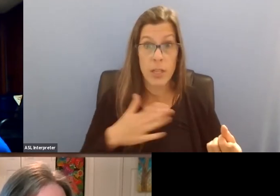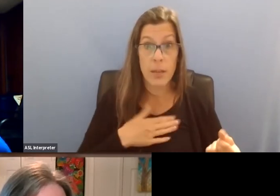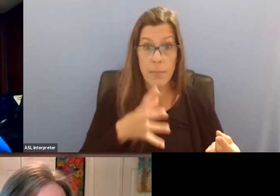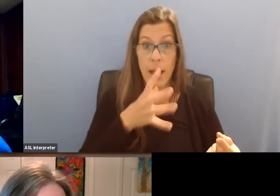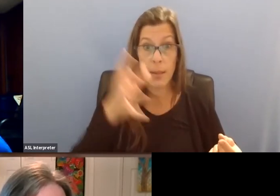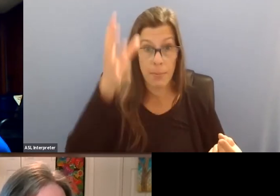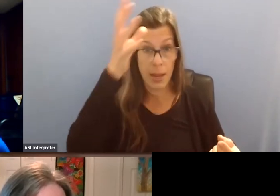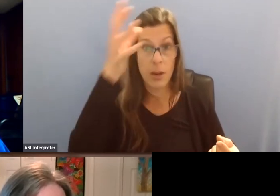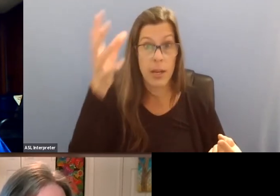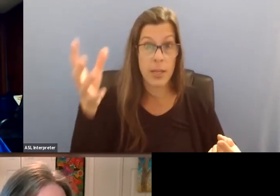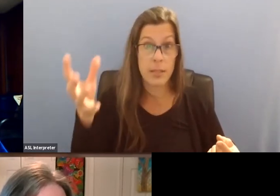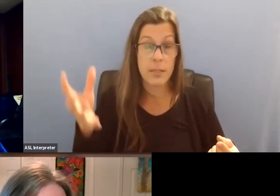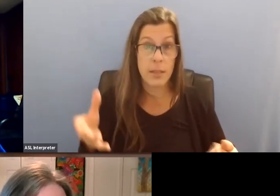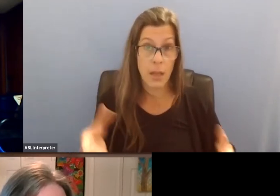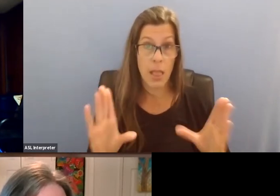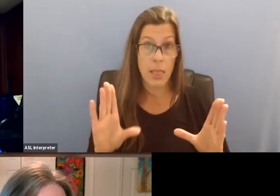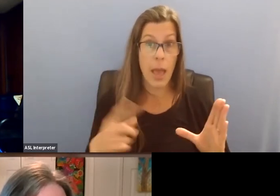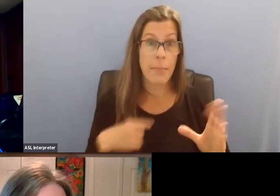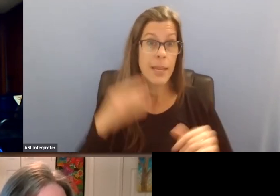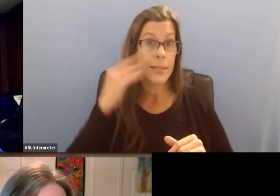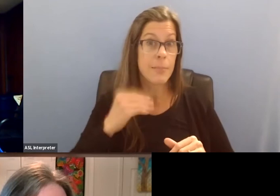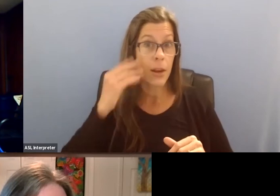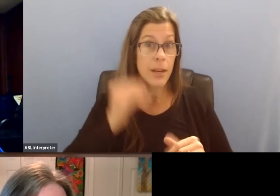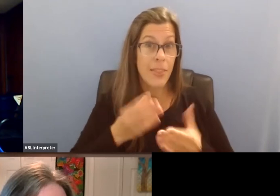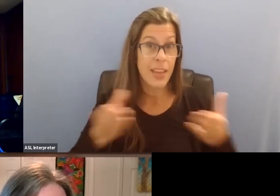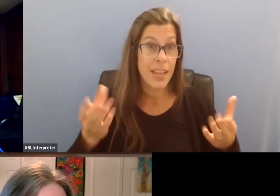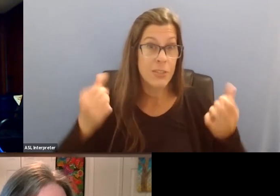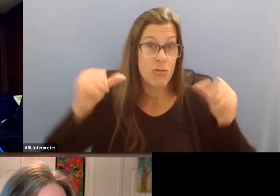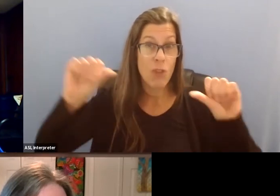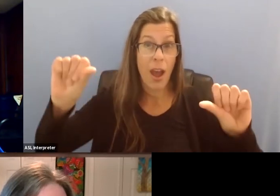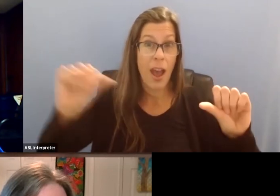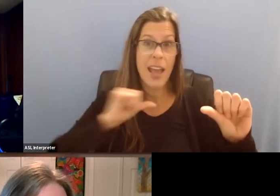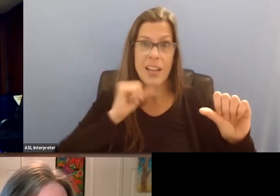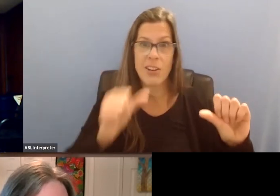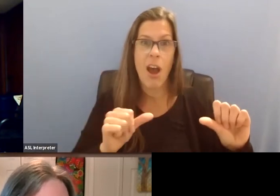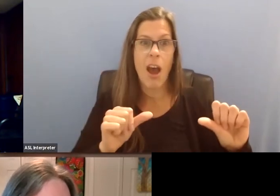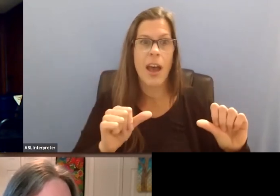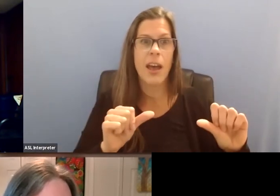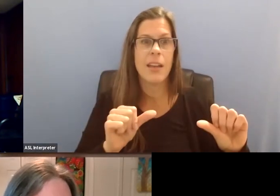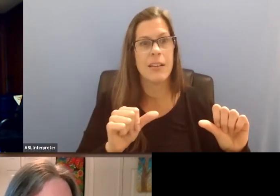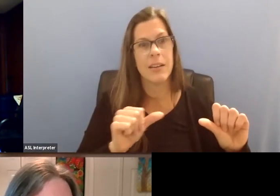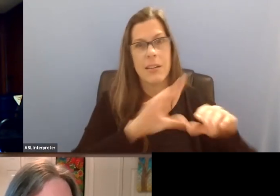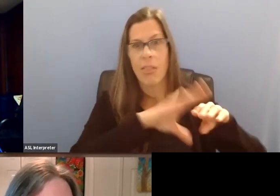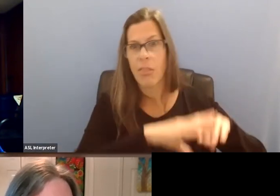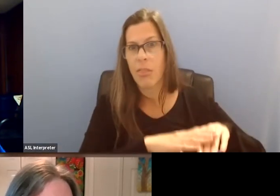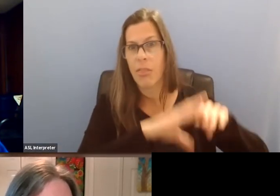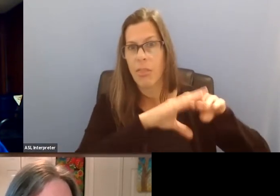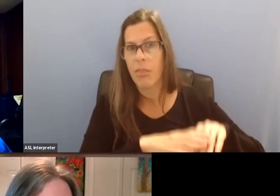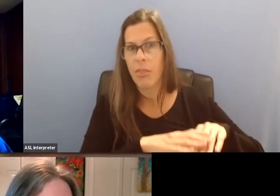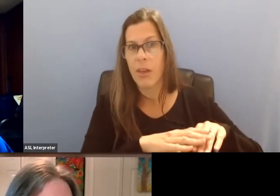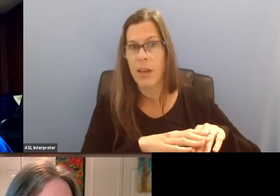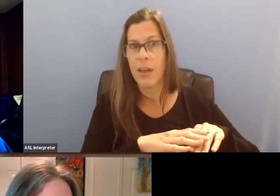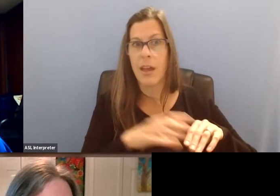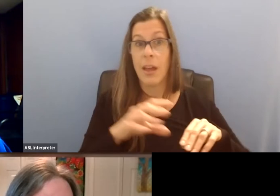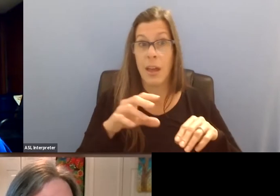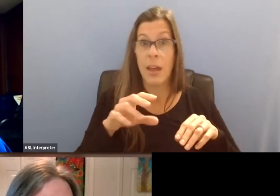to experience things and try things and they didn't hold me back. And yes, I have fallen maybe down